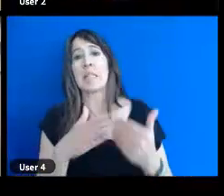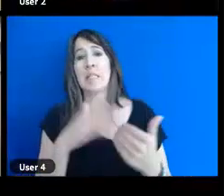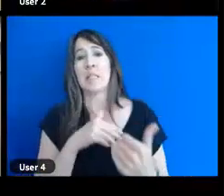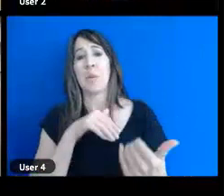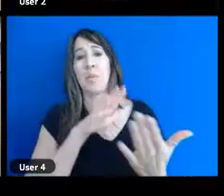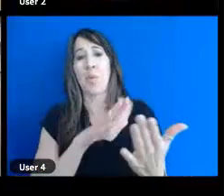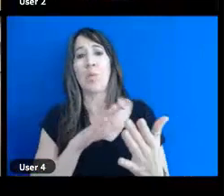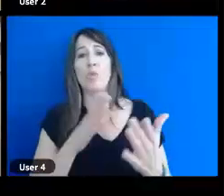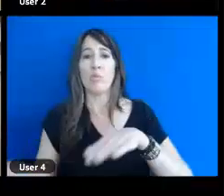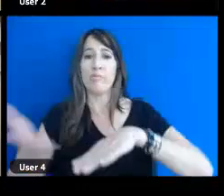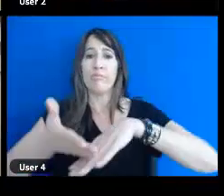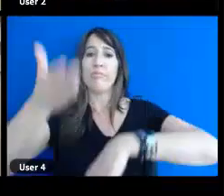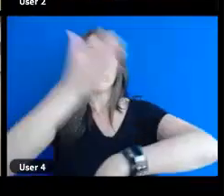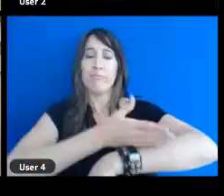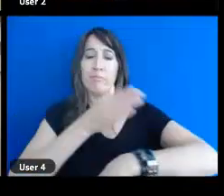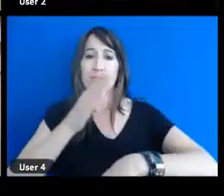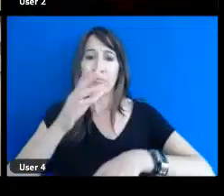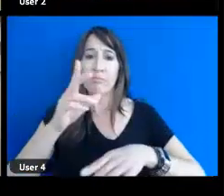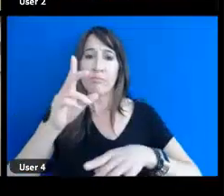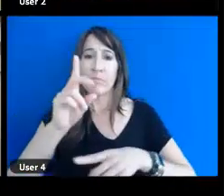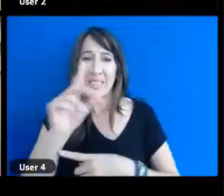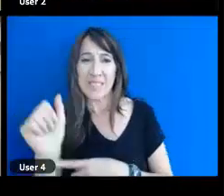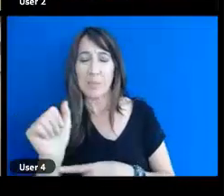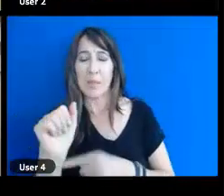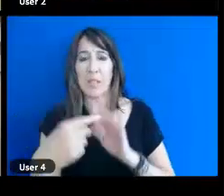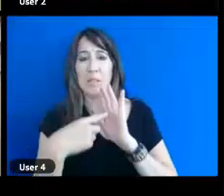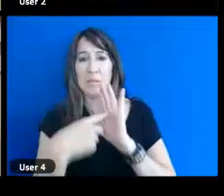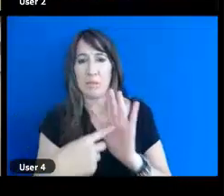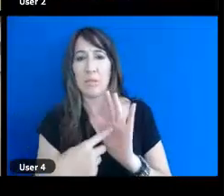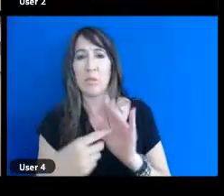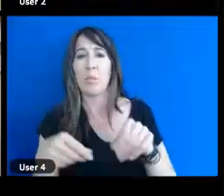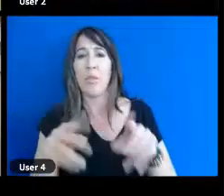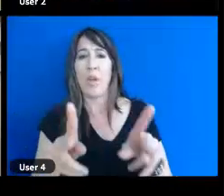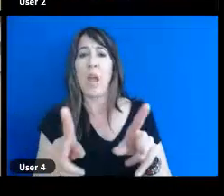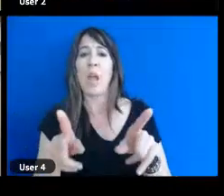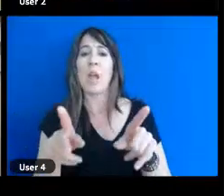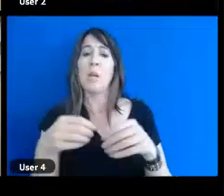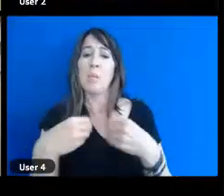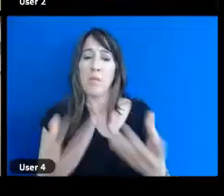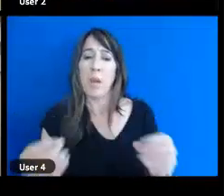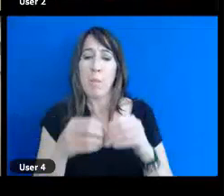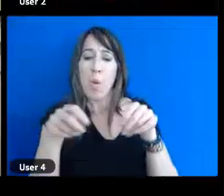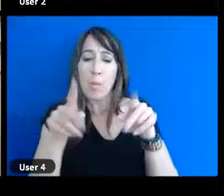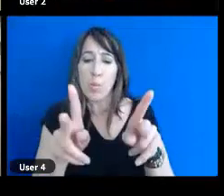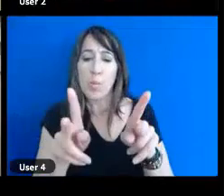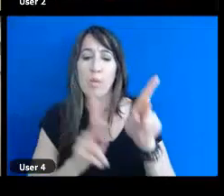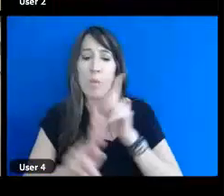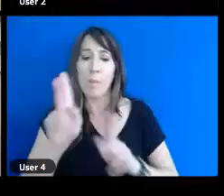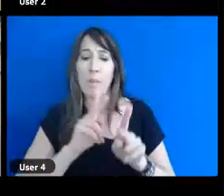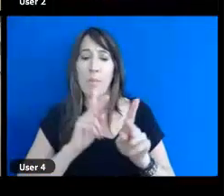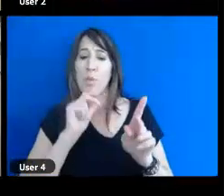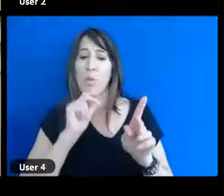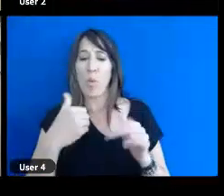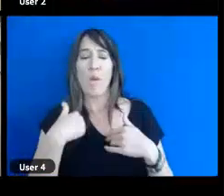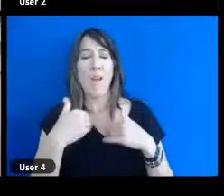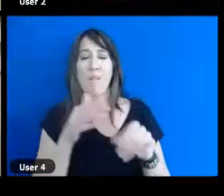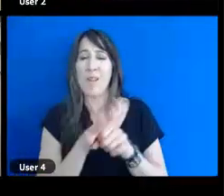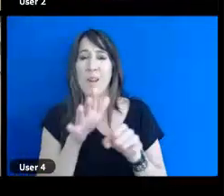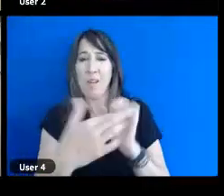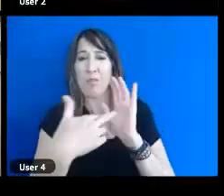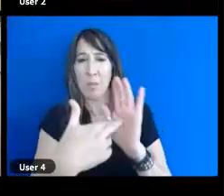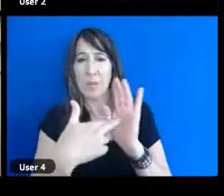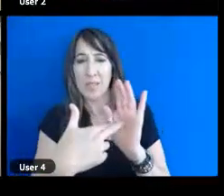right? This is a chance to easily increase the diversity within your selection process and provide an opportunity